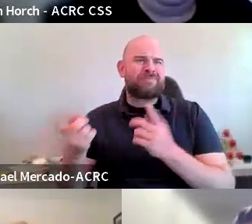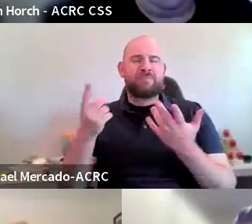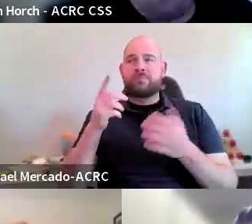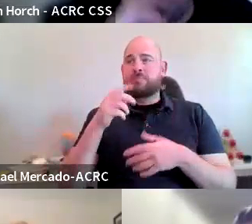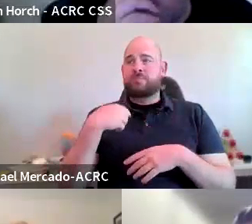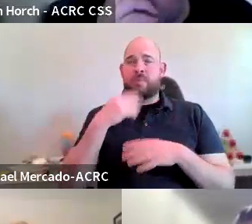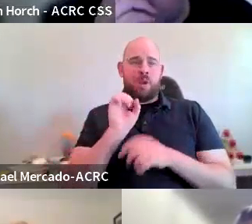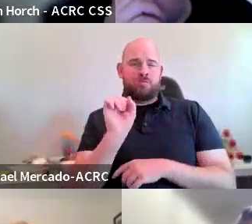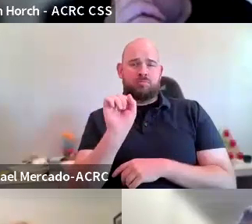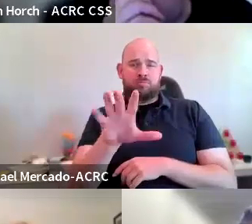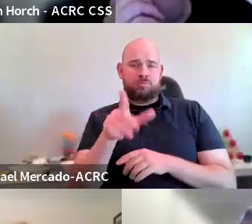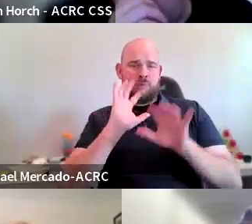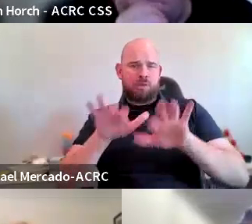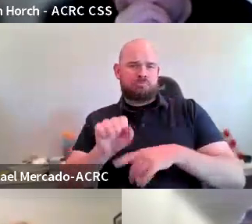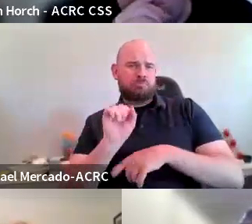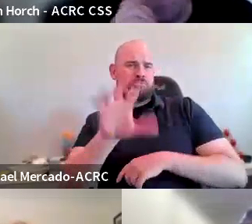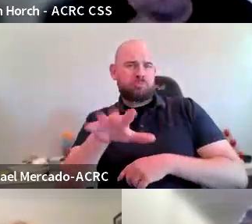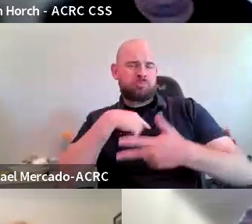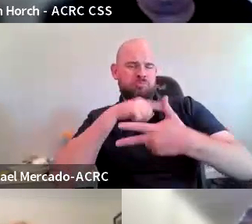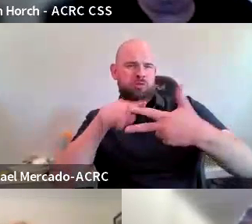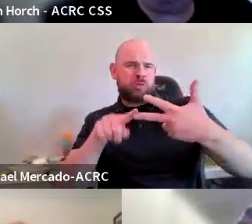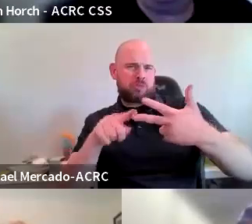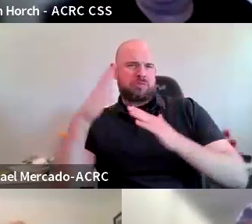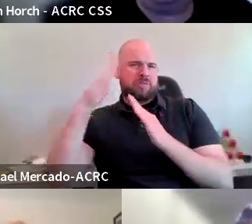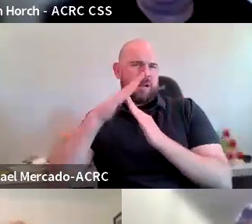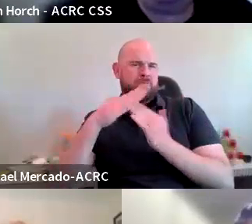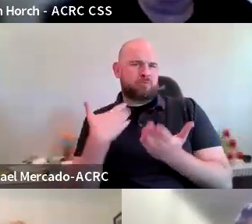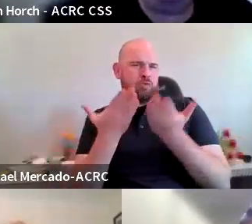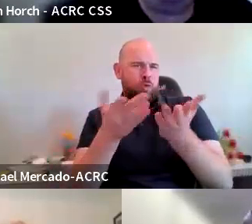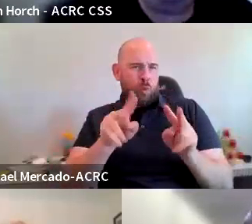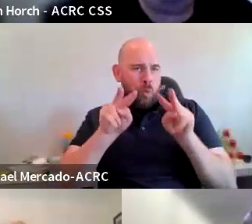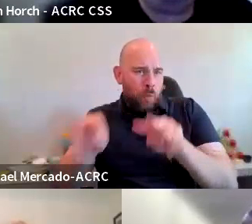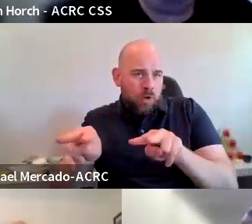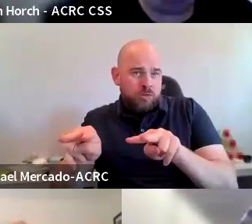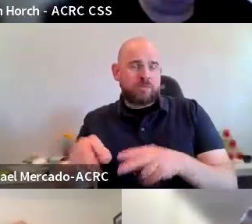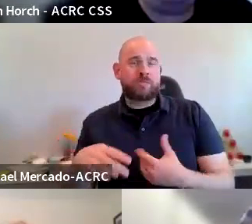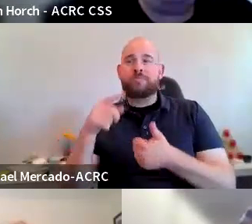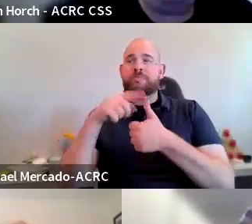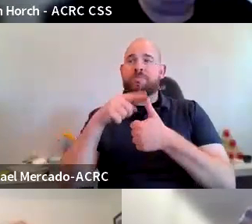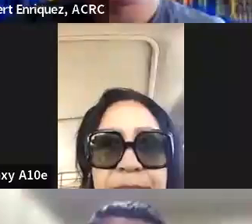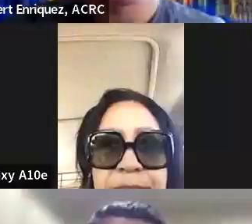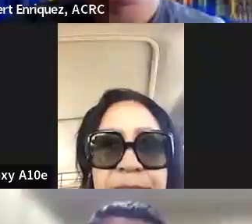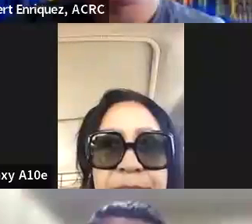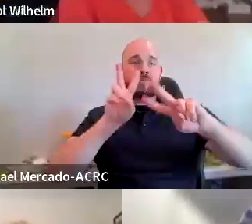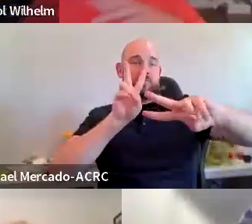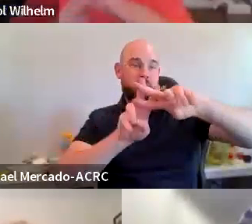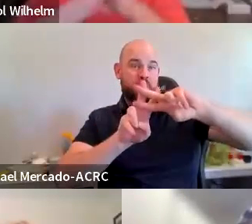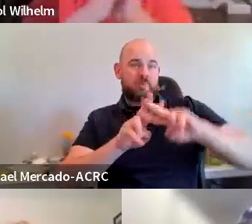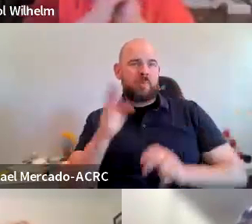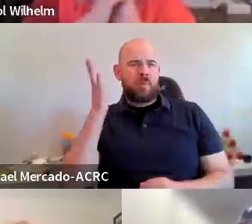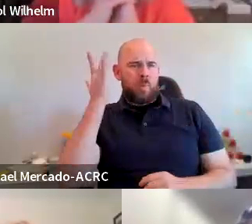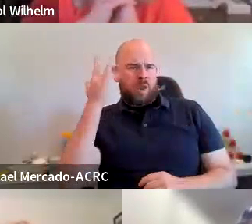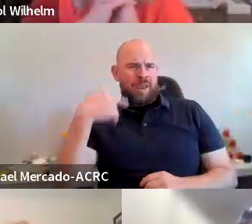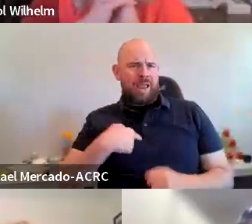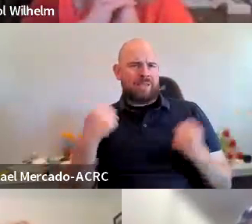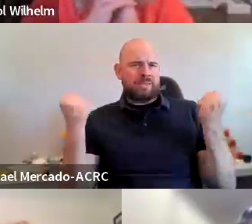social media, there's different videos, different content. I'll send you 3 accounts that I would